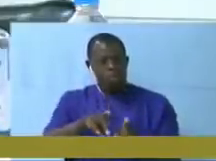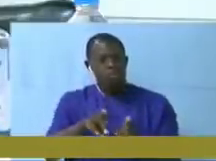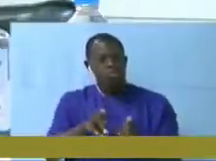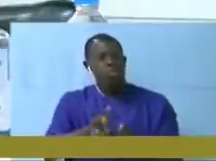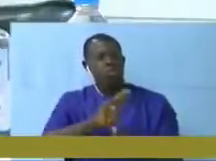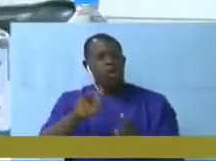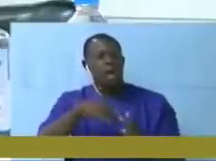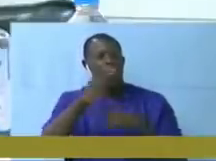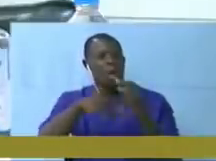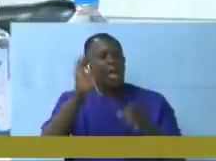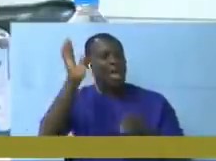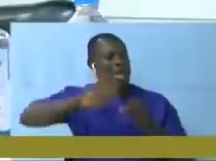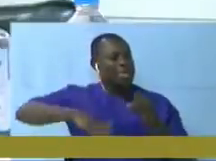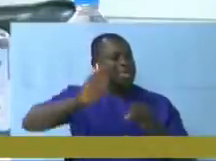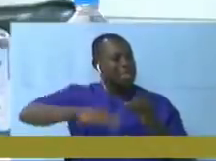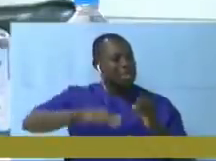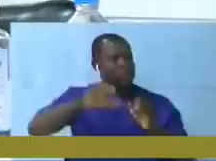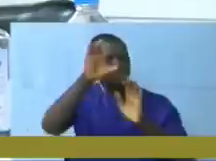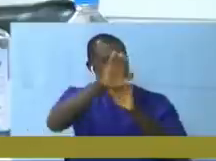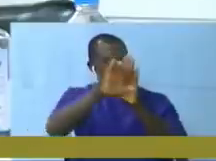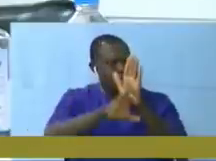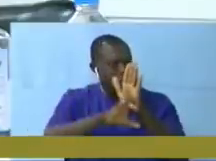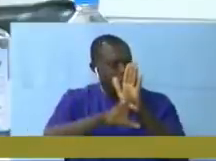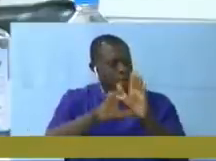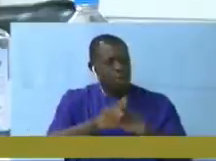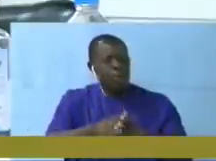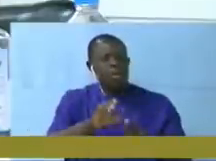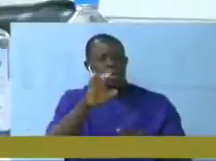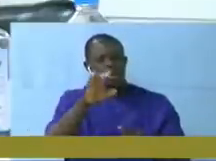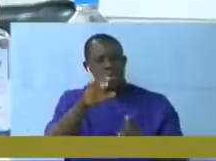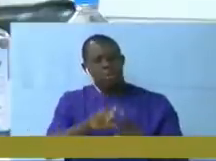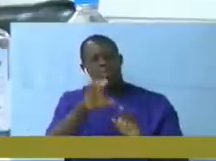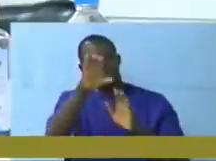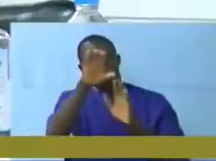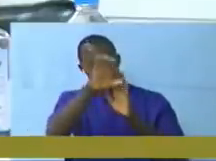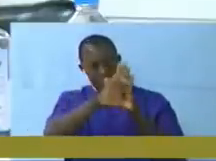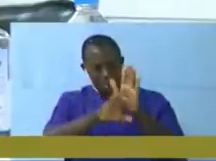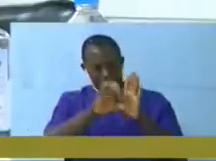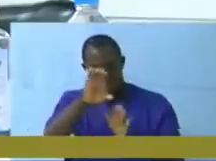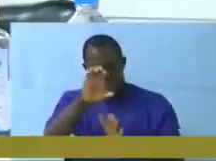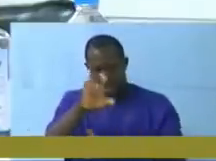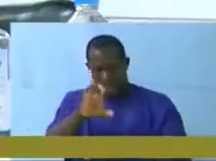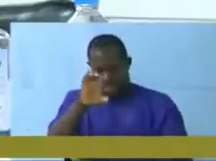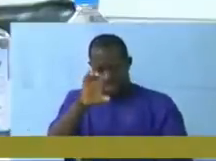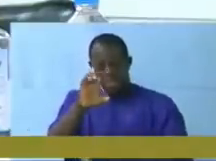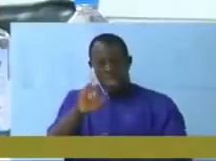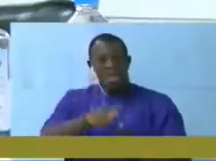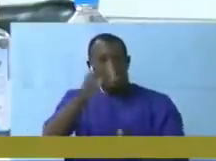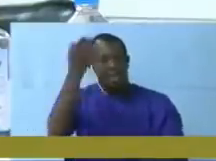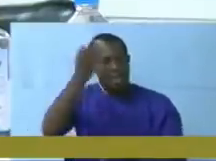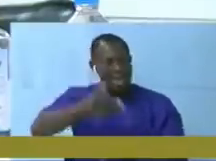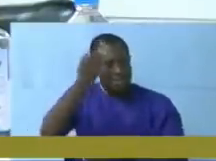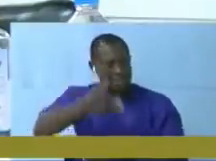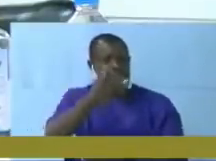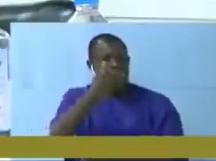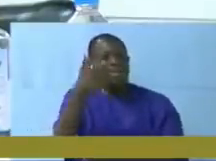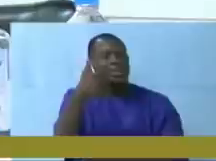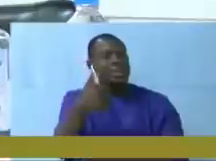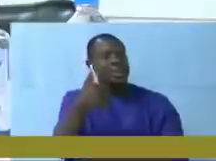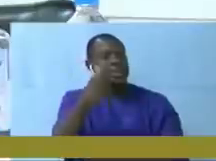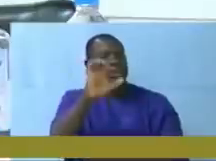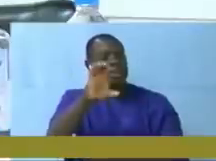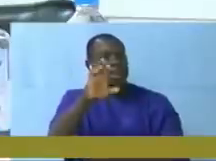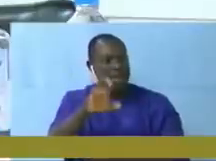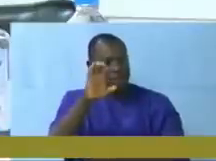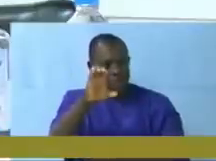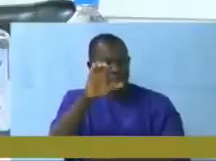the last Constitutional Review Commission, but the 1996 yes. CRC. And in particular, with the permission of